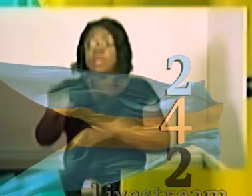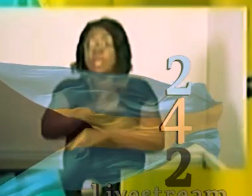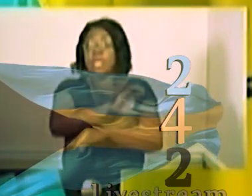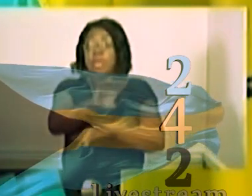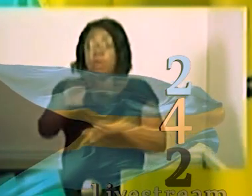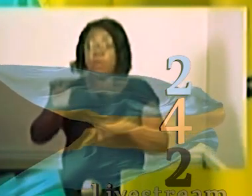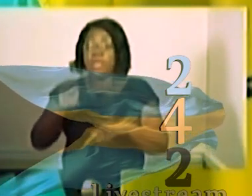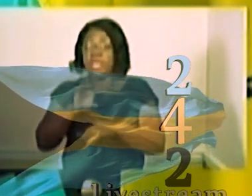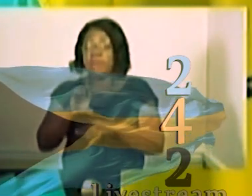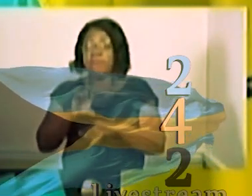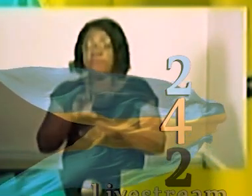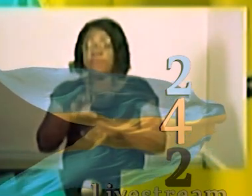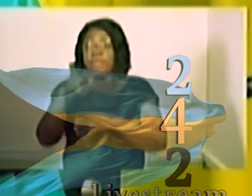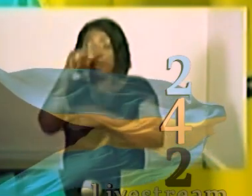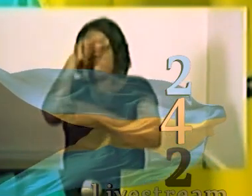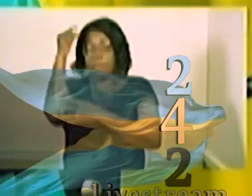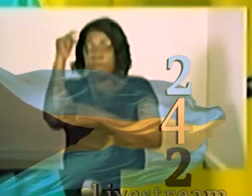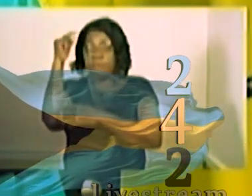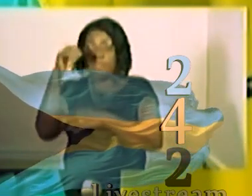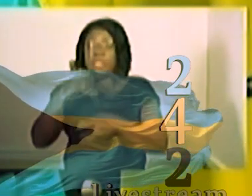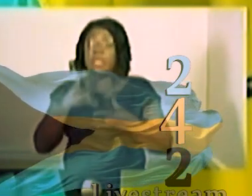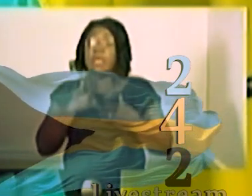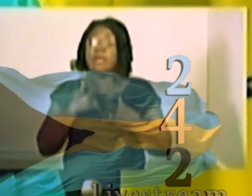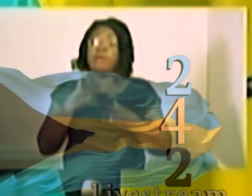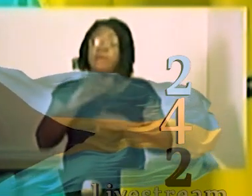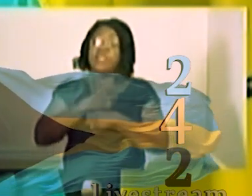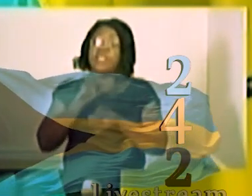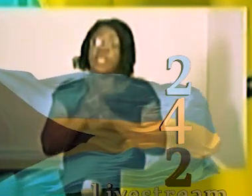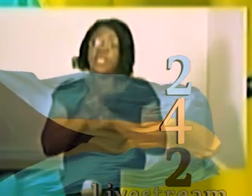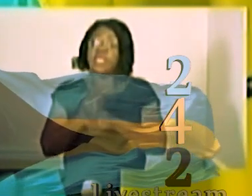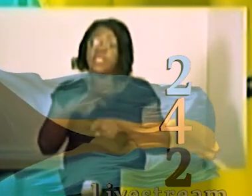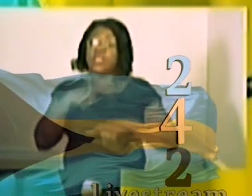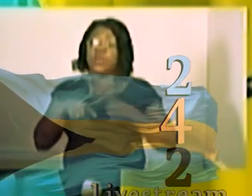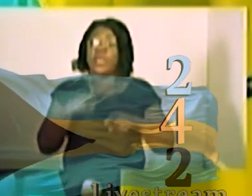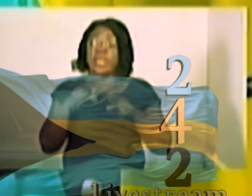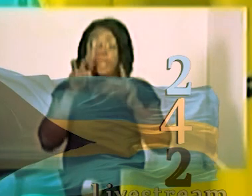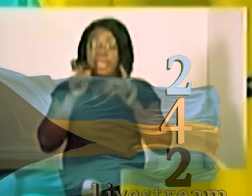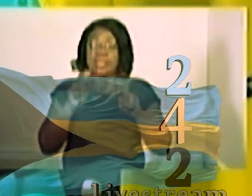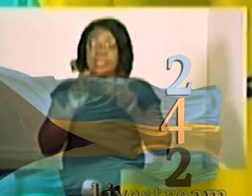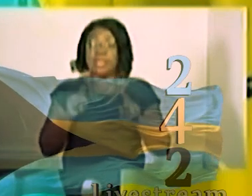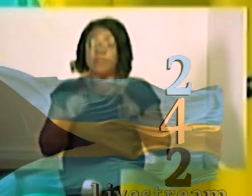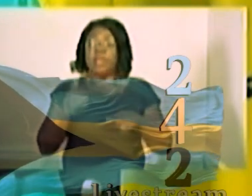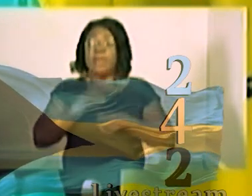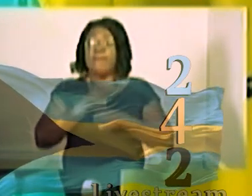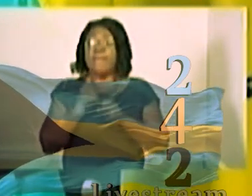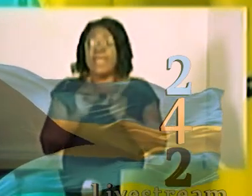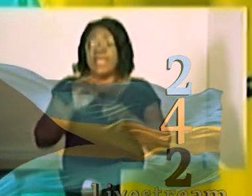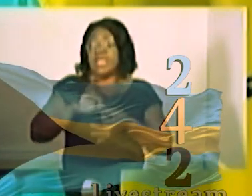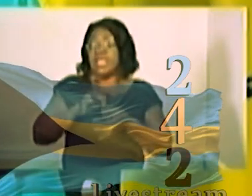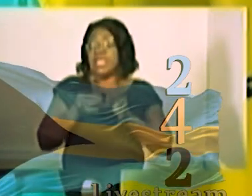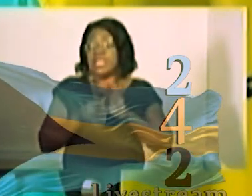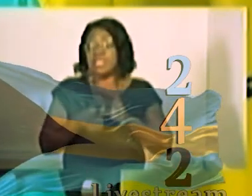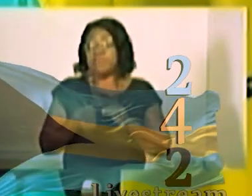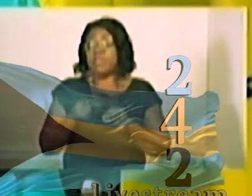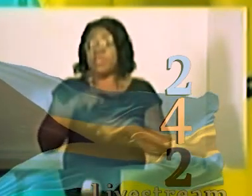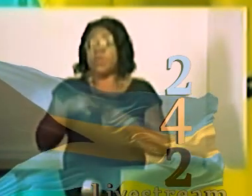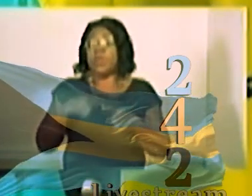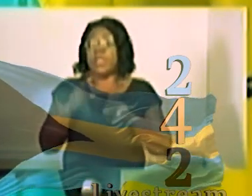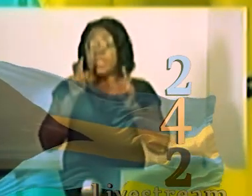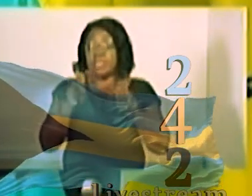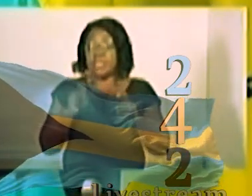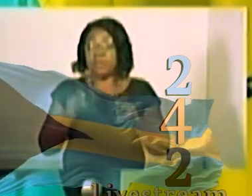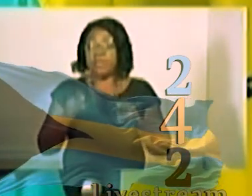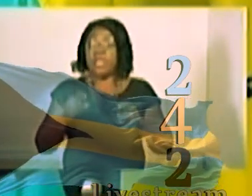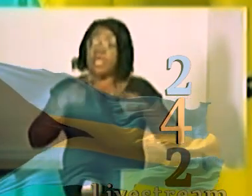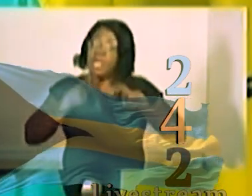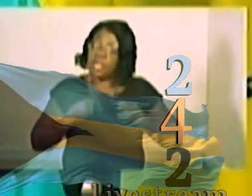Caribbean, governments have changed course when necessary, made adjustments, and tried new